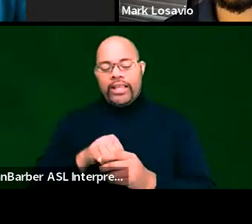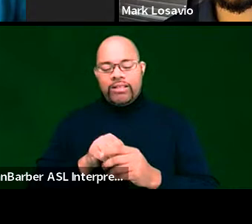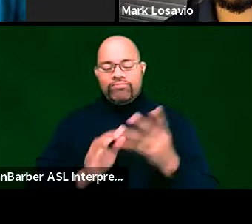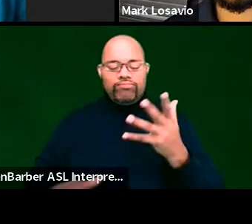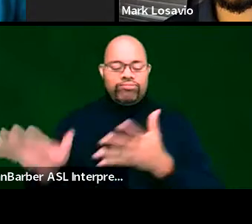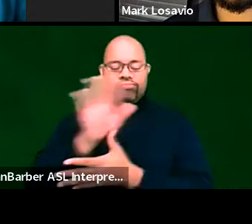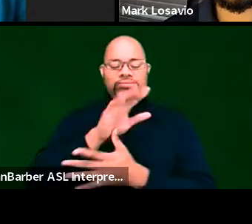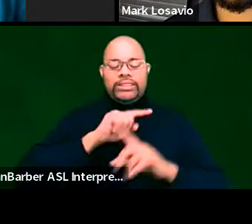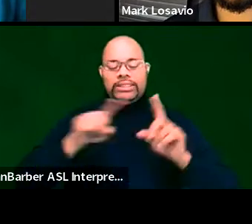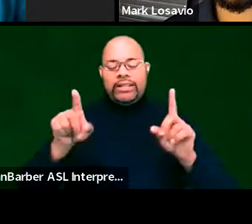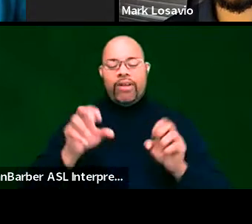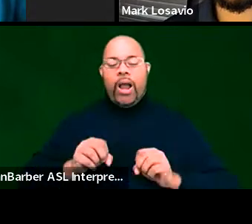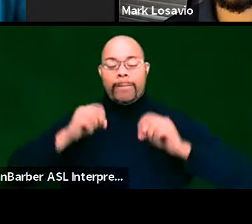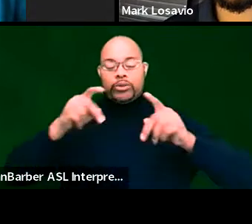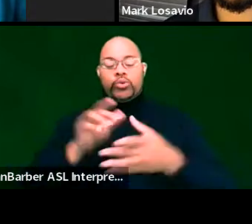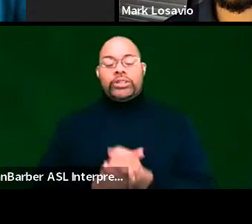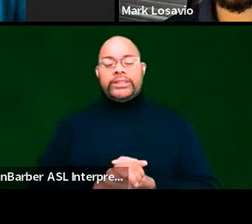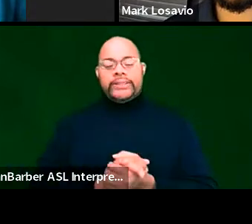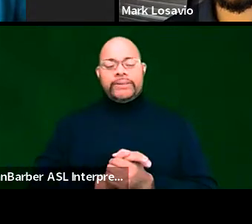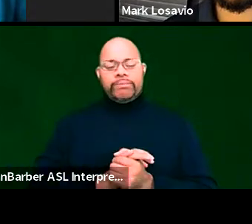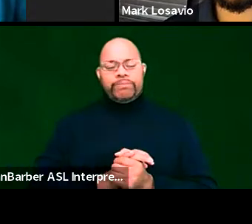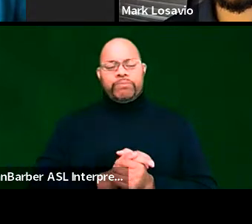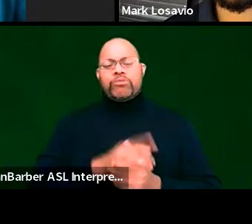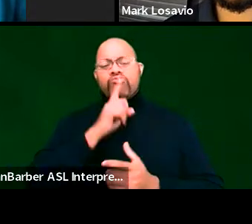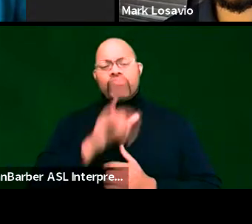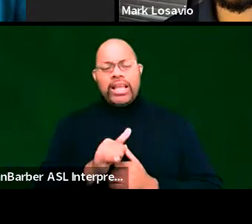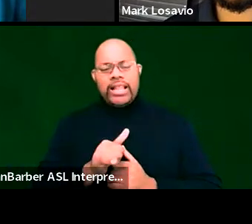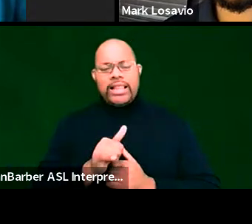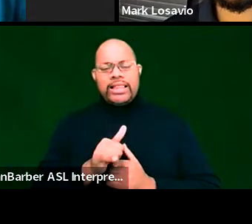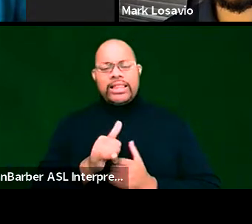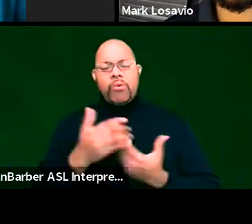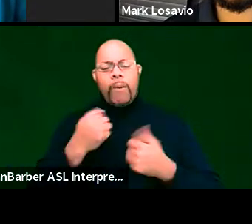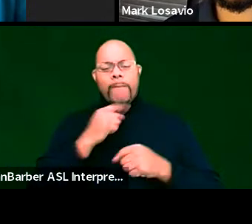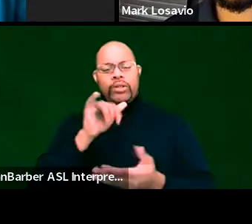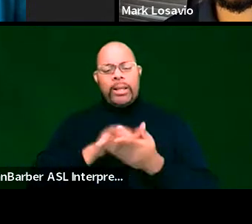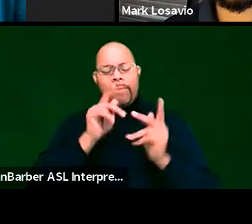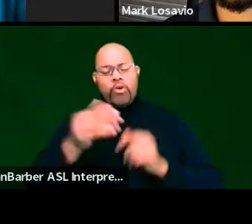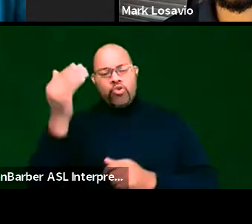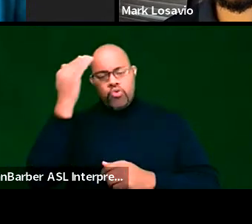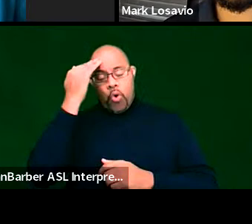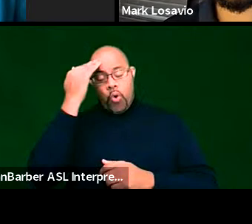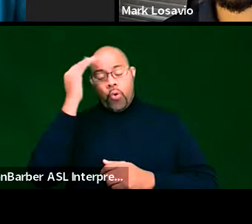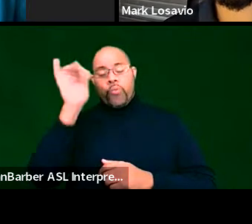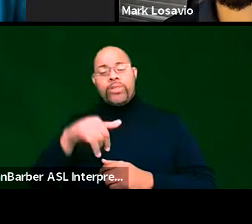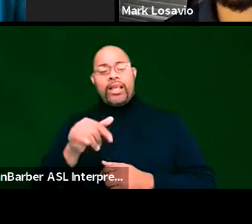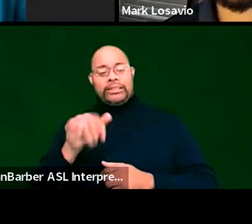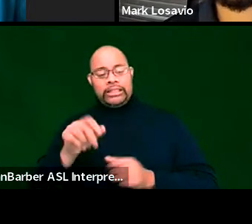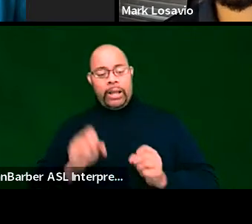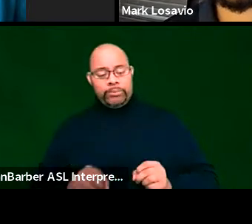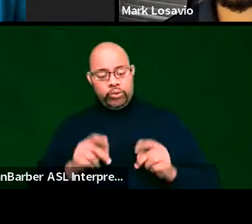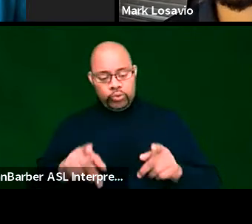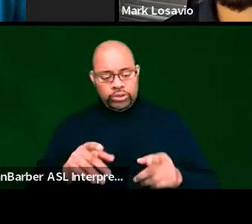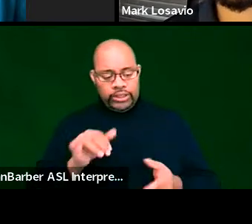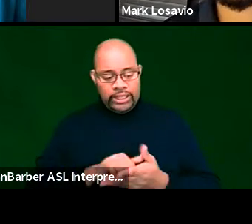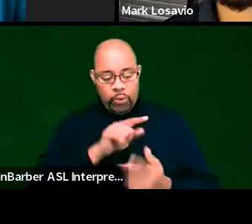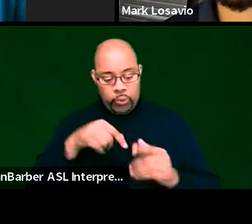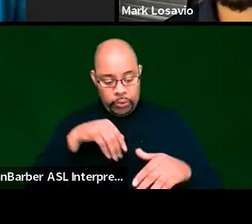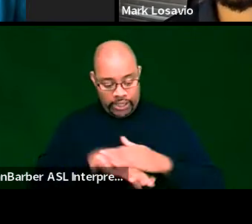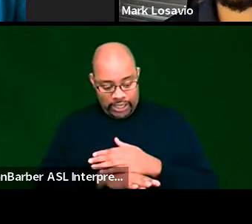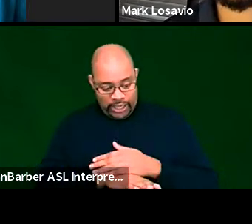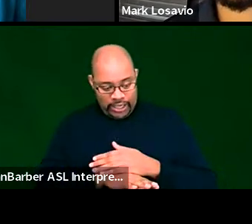each of our opportunities there, I really like to make sure that folks know that, hey, these are opportunities that when you come